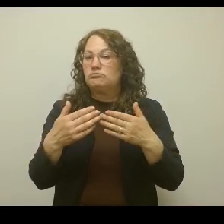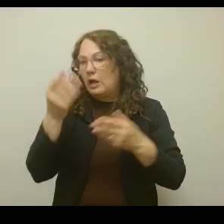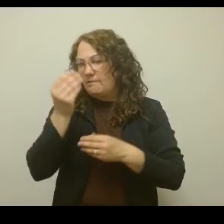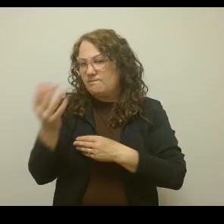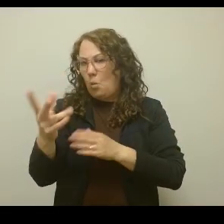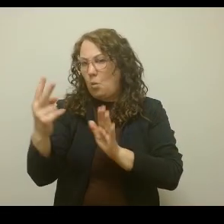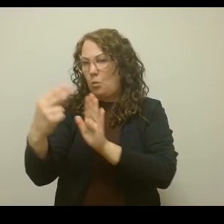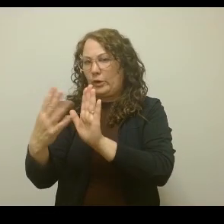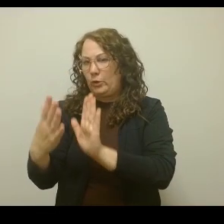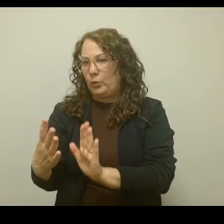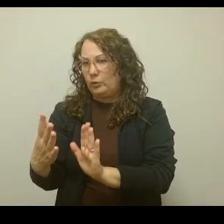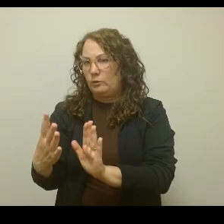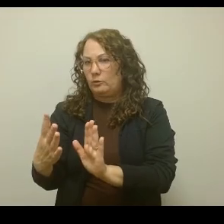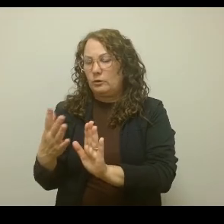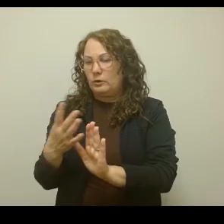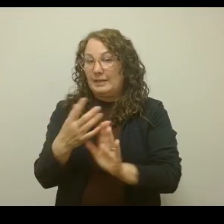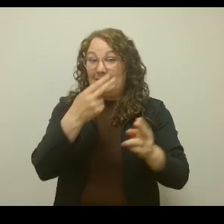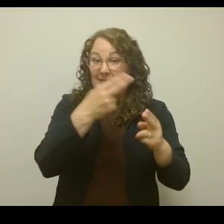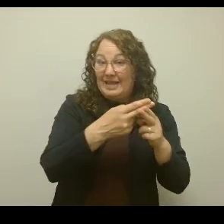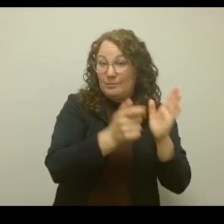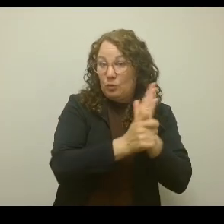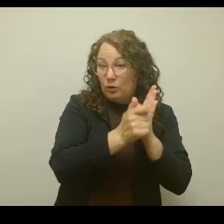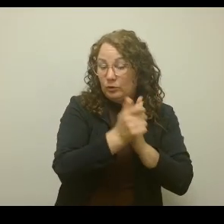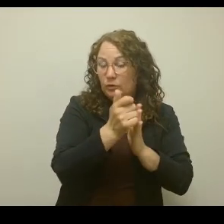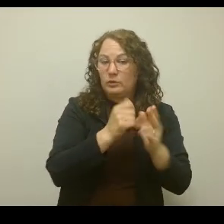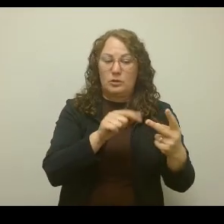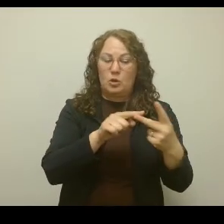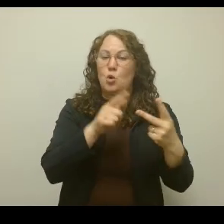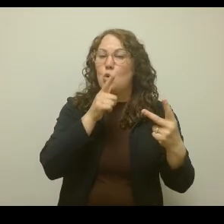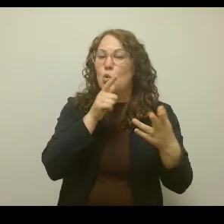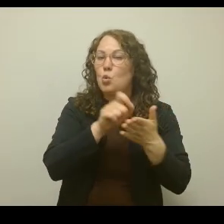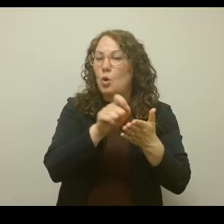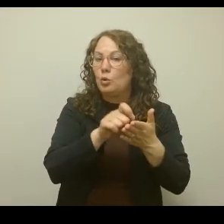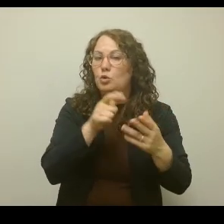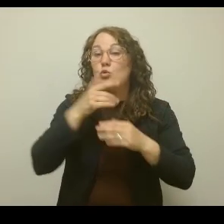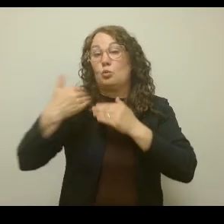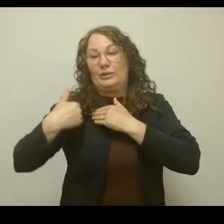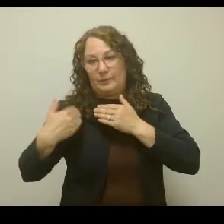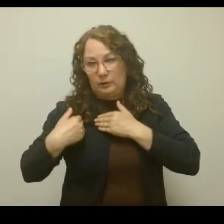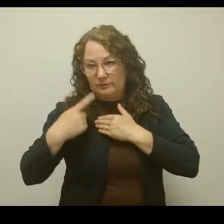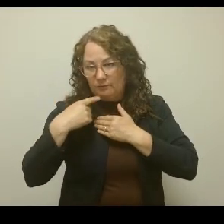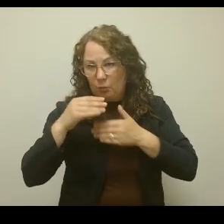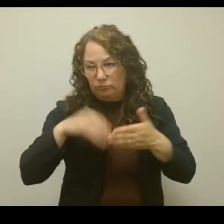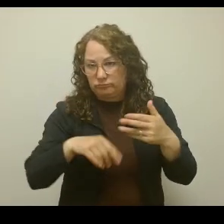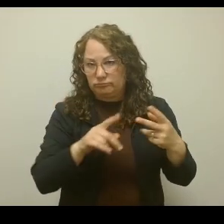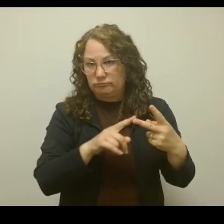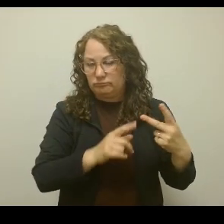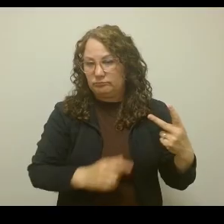know what is the name of the article and who is responsible for it.